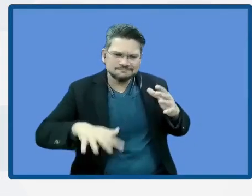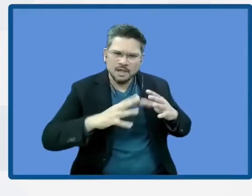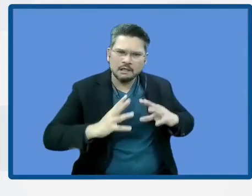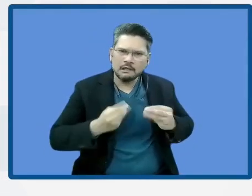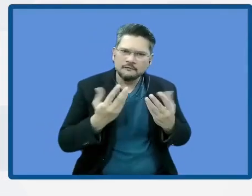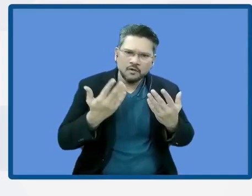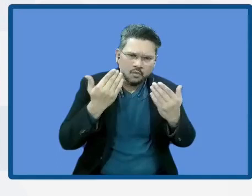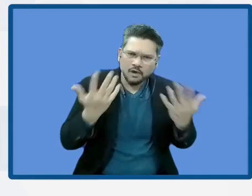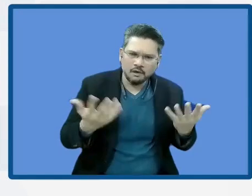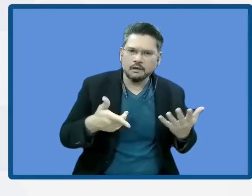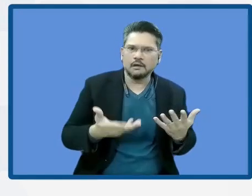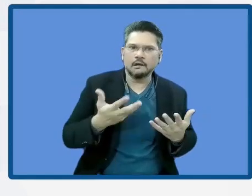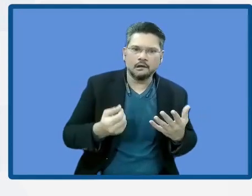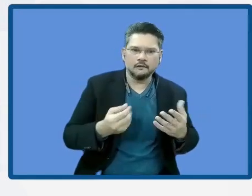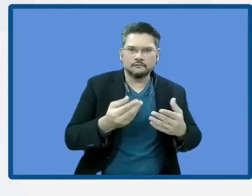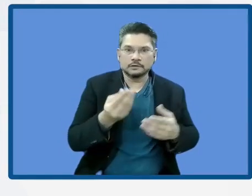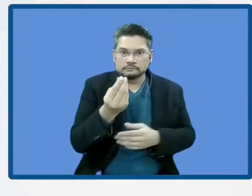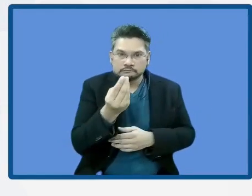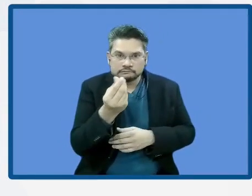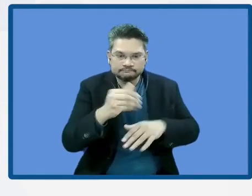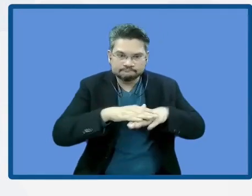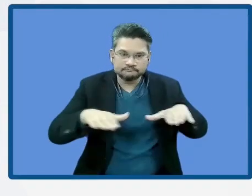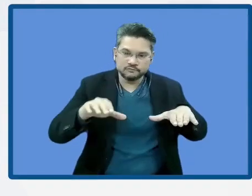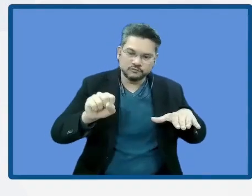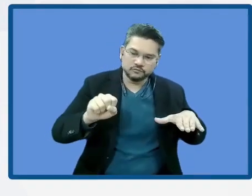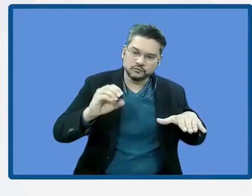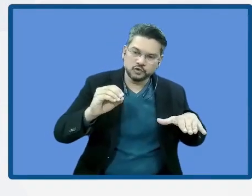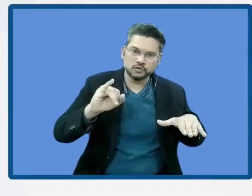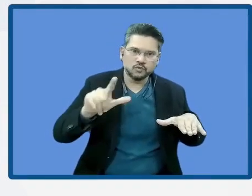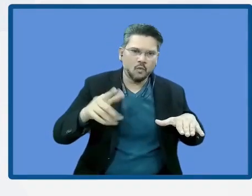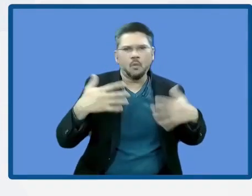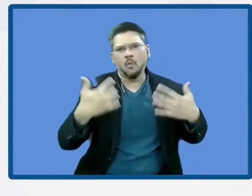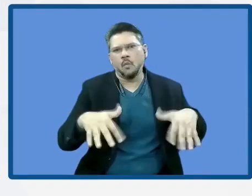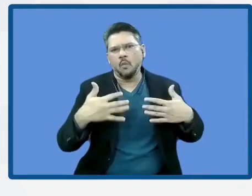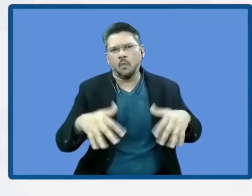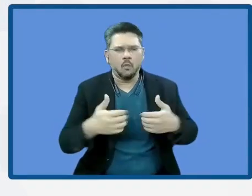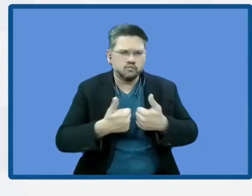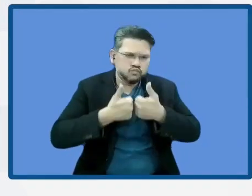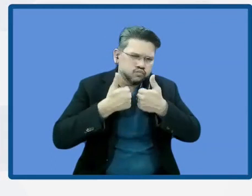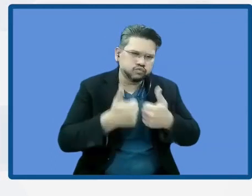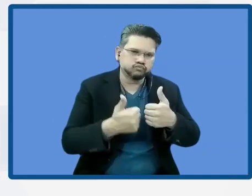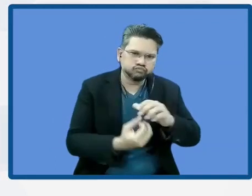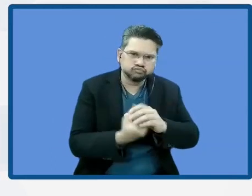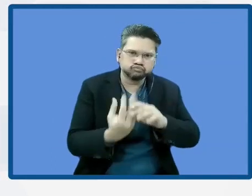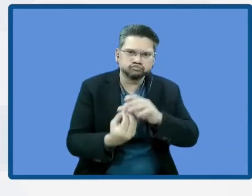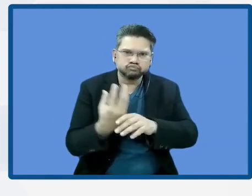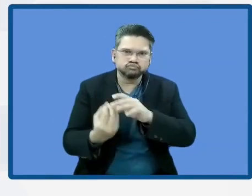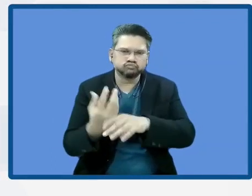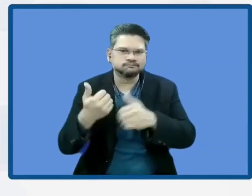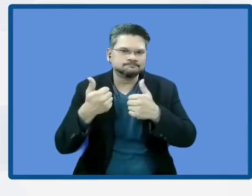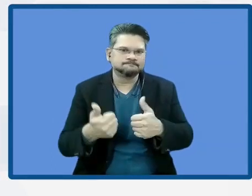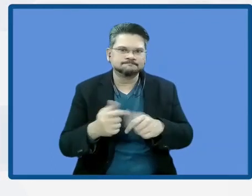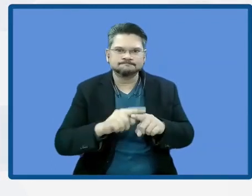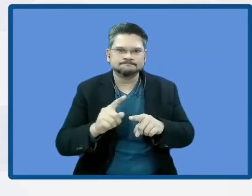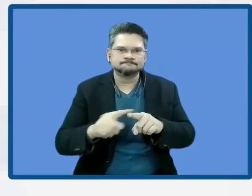to the type of soil around volcanoes. However, through the early warning systems, the multi-hazard early warning systems, we've been able